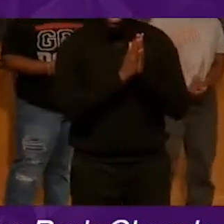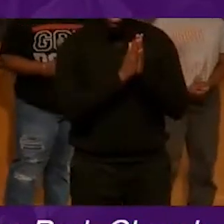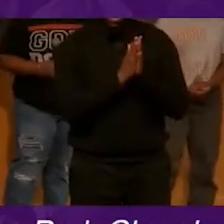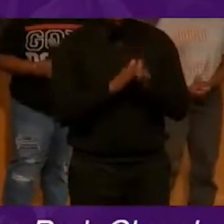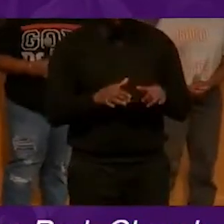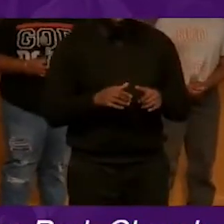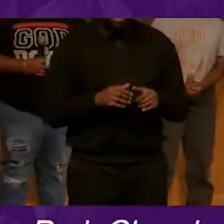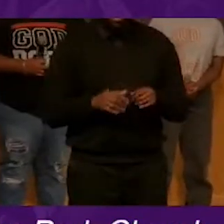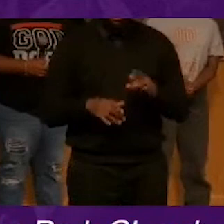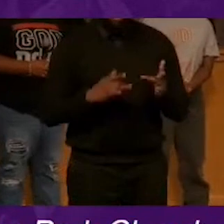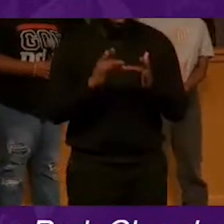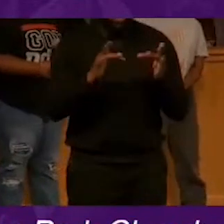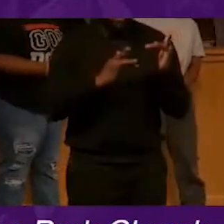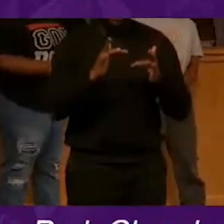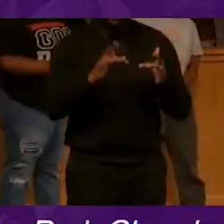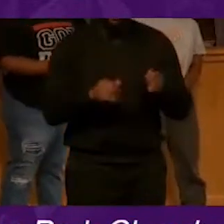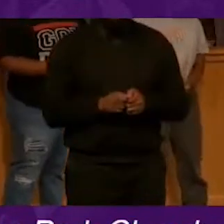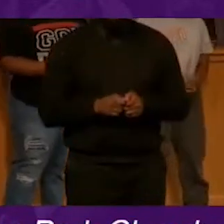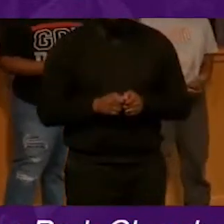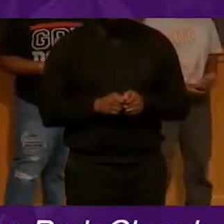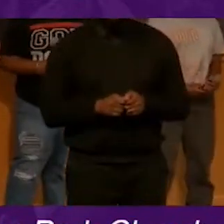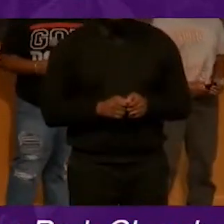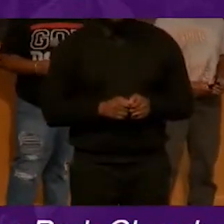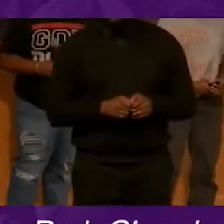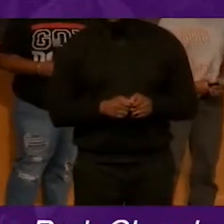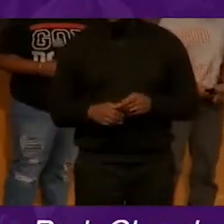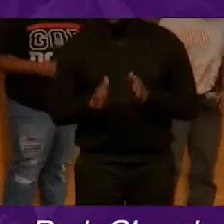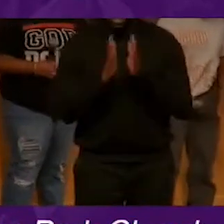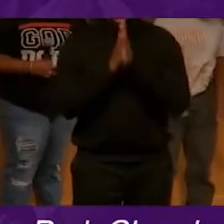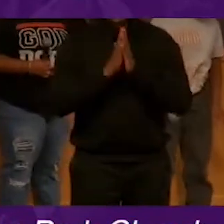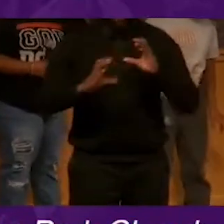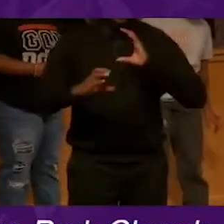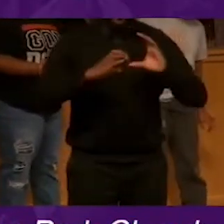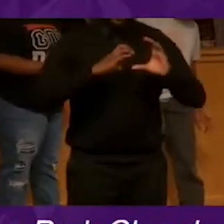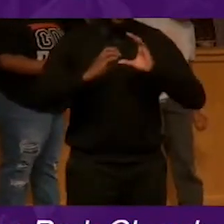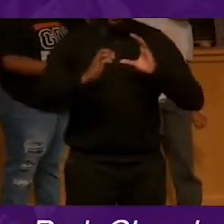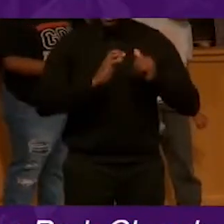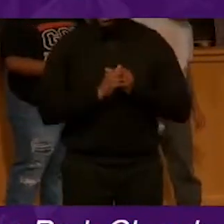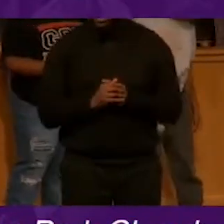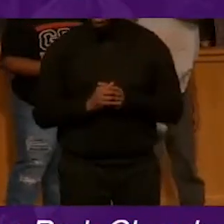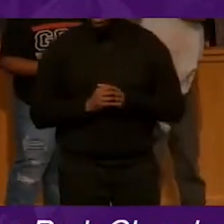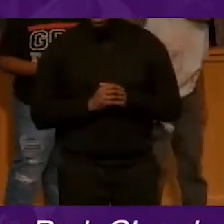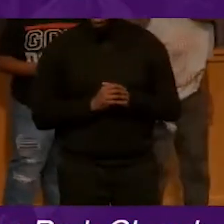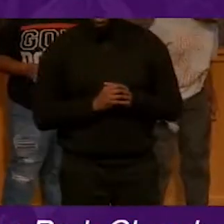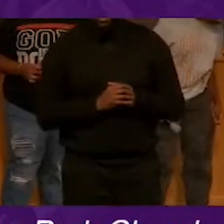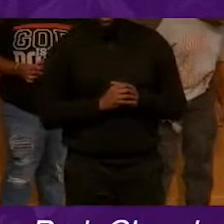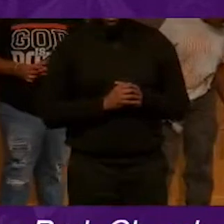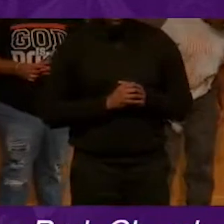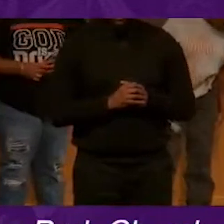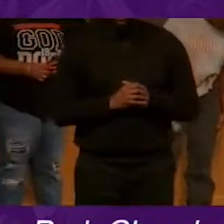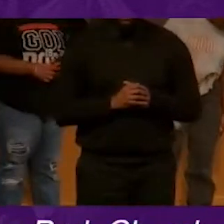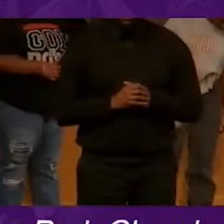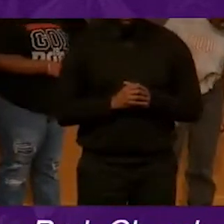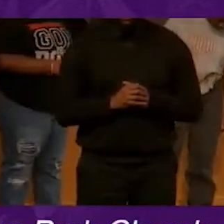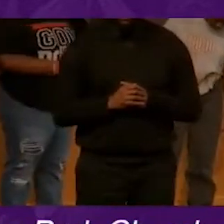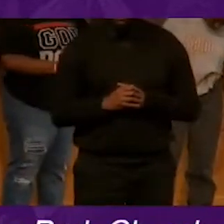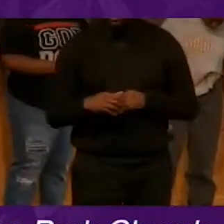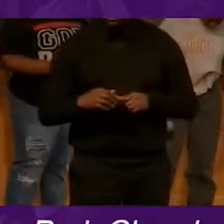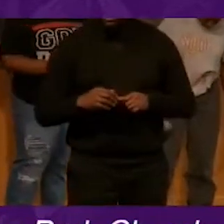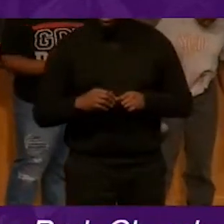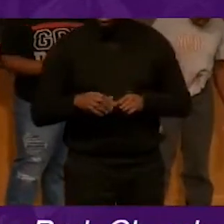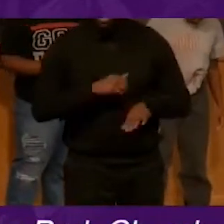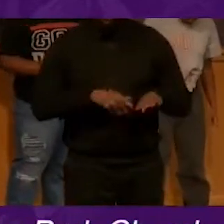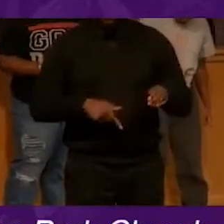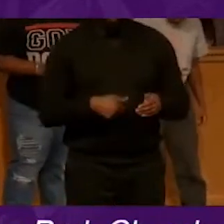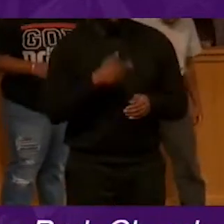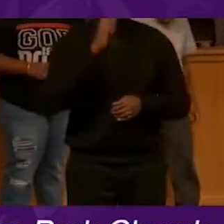online, go ahead and put your prayer requests in the chat. For those of you in the building, you can just whisper that in the atmosphere or get it on your mind as we go